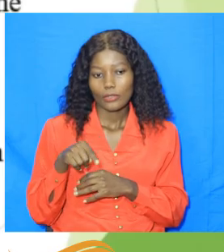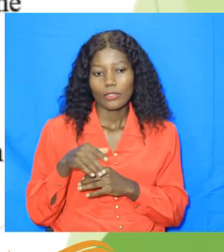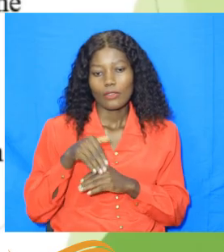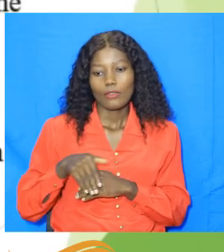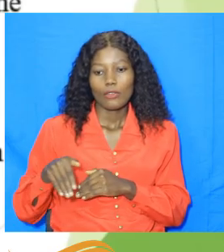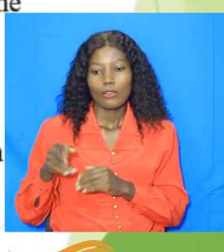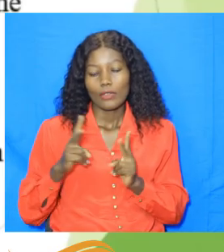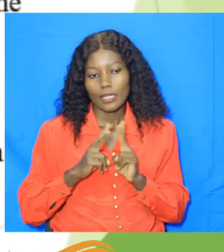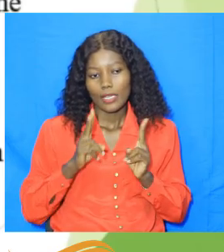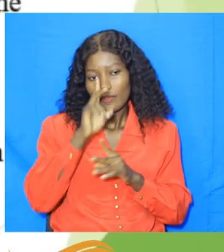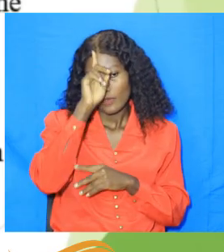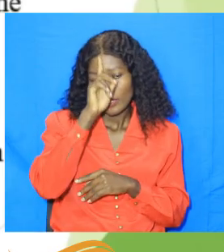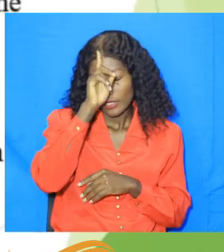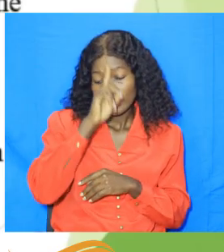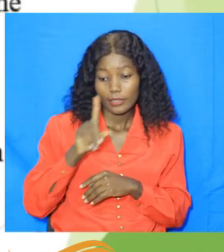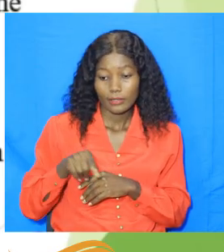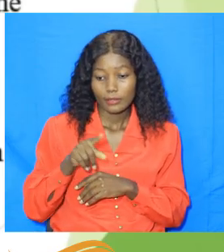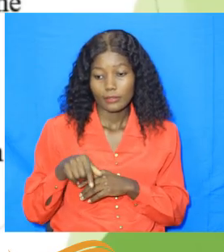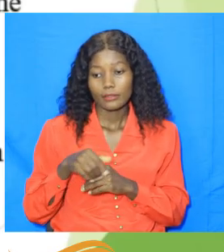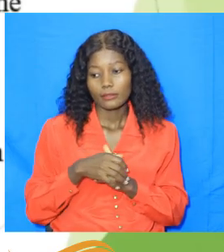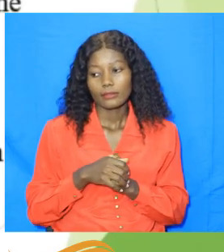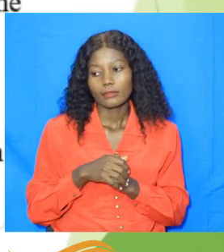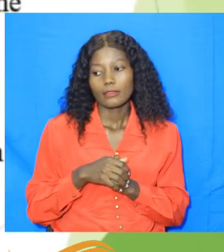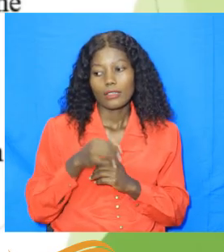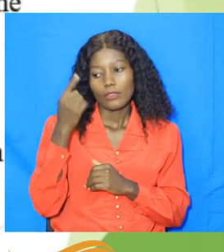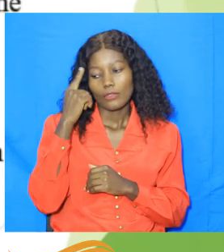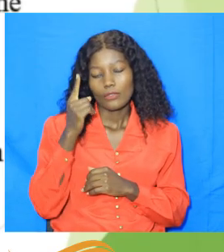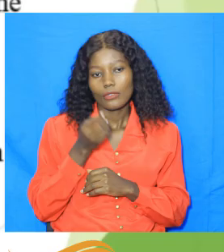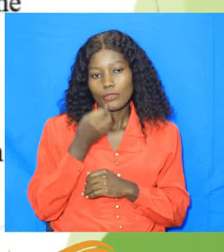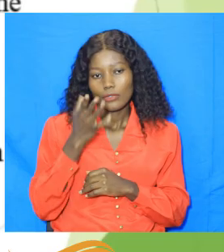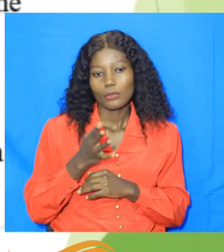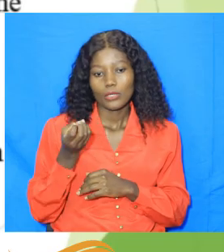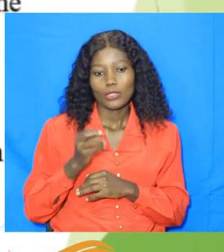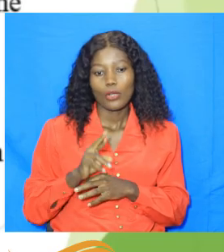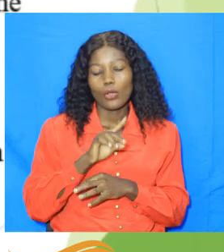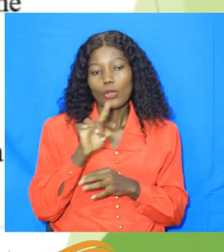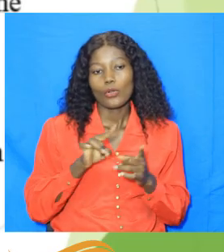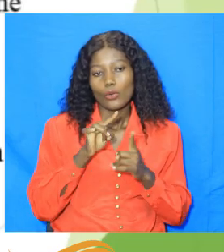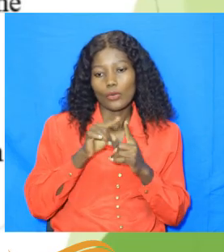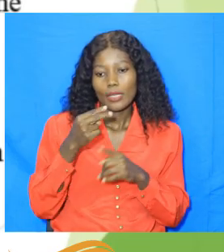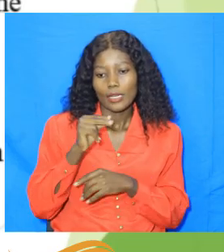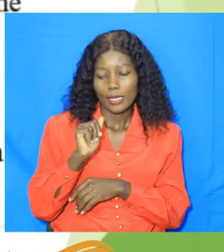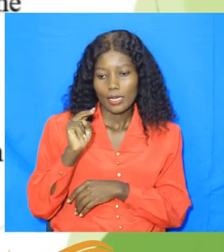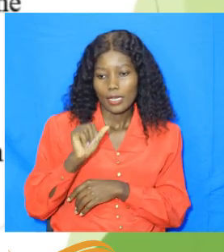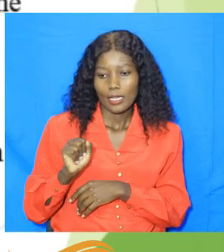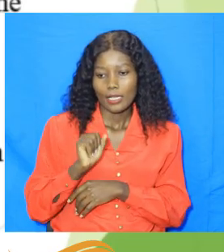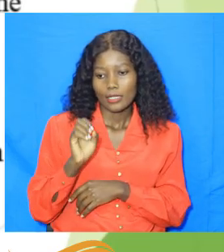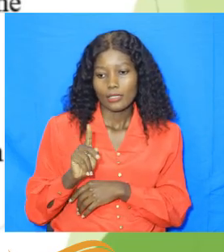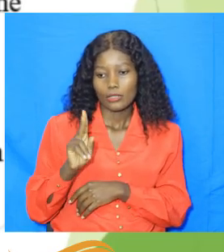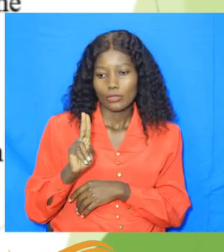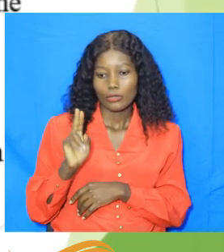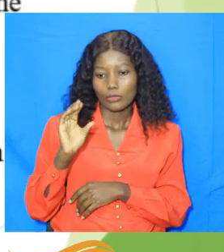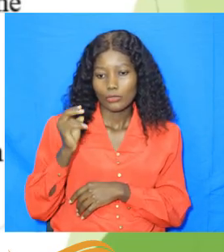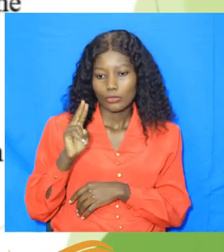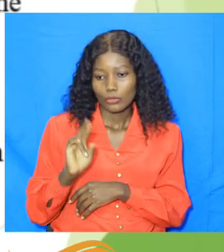very serious disqualification from infraction, or when Hansokutui has already